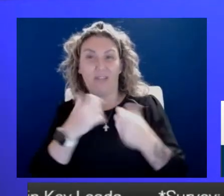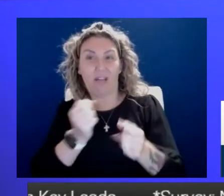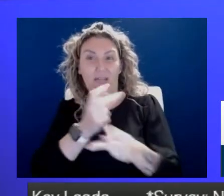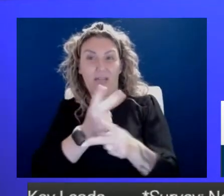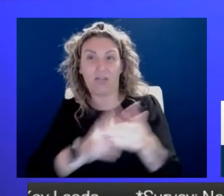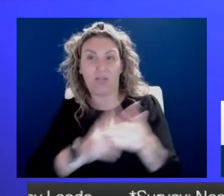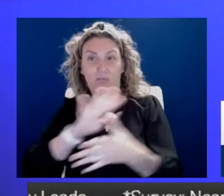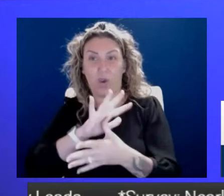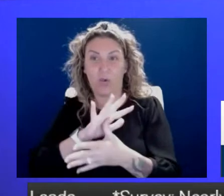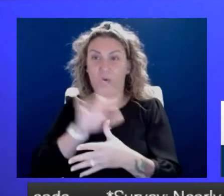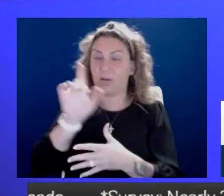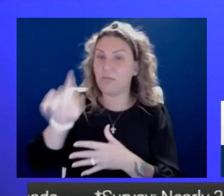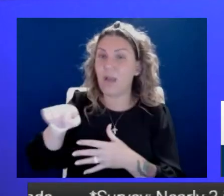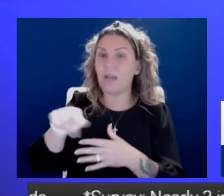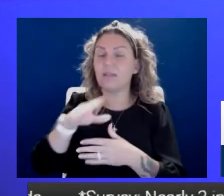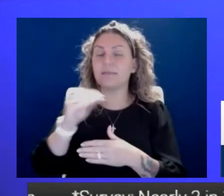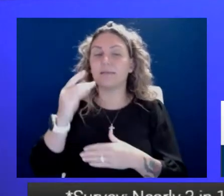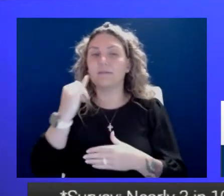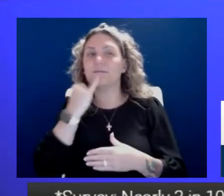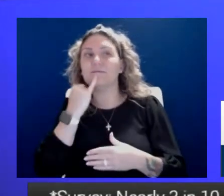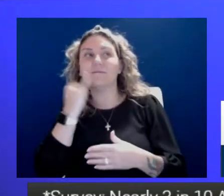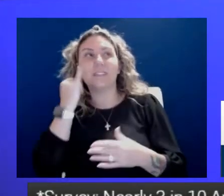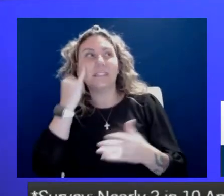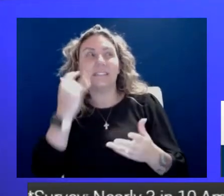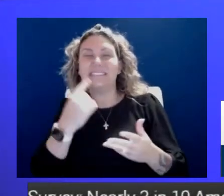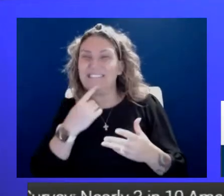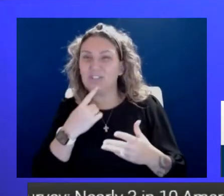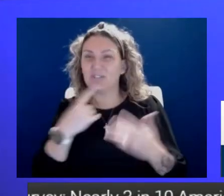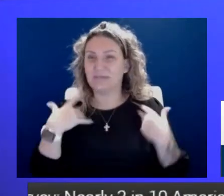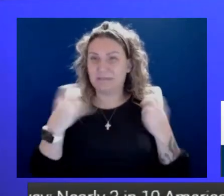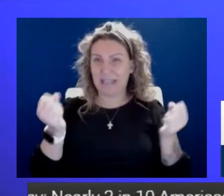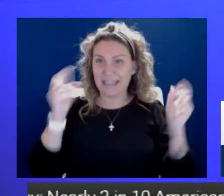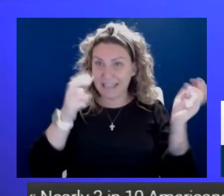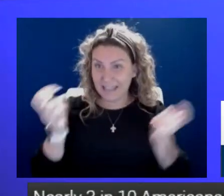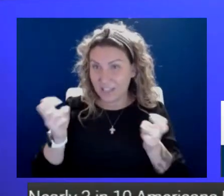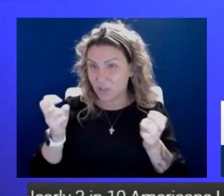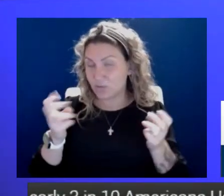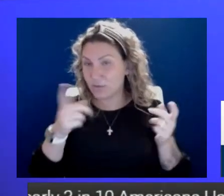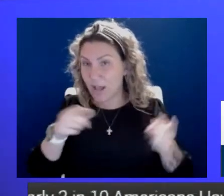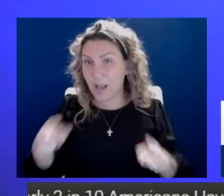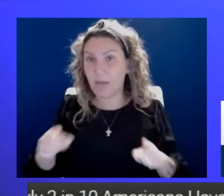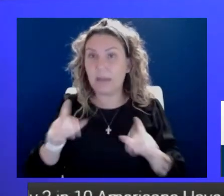if you have a serious health issue going on and you delay care for